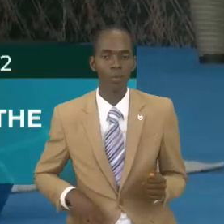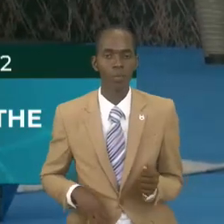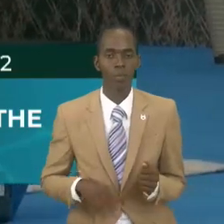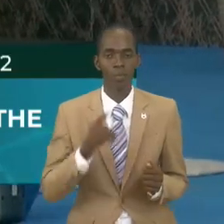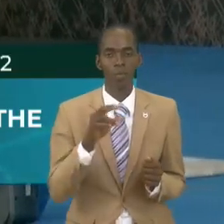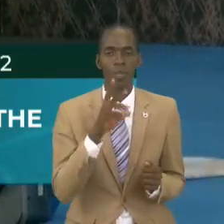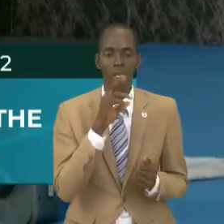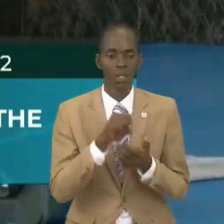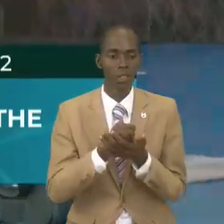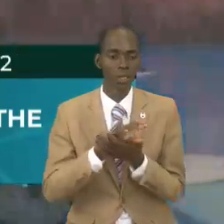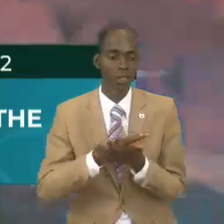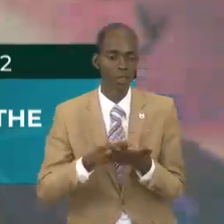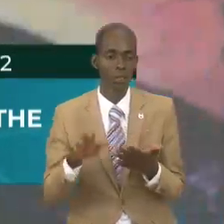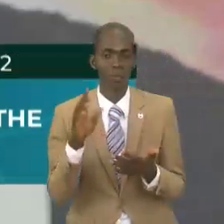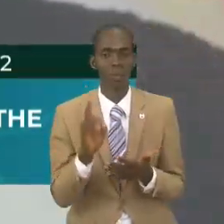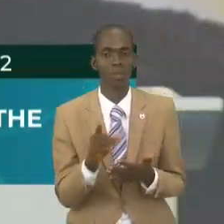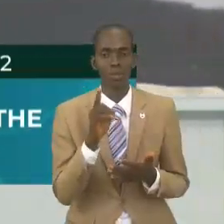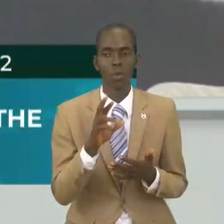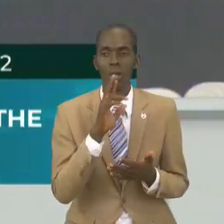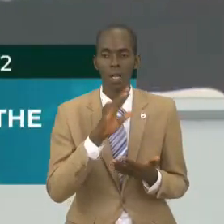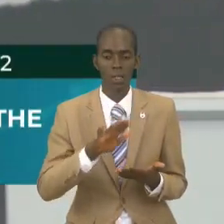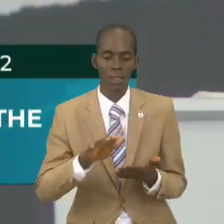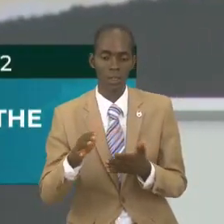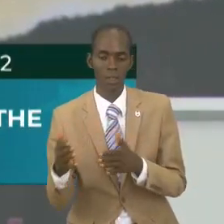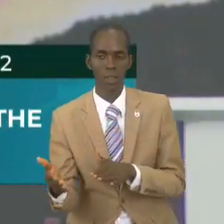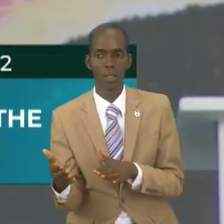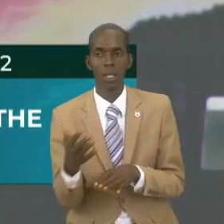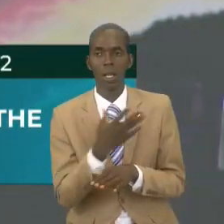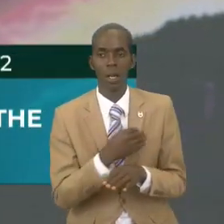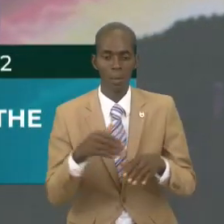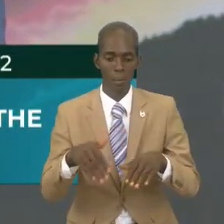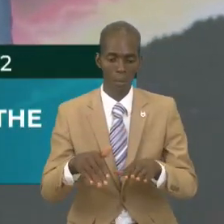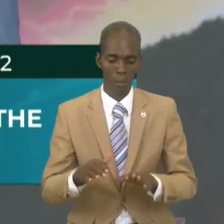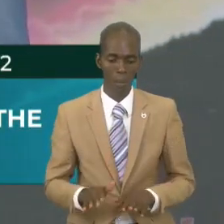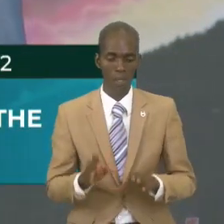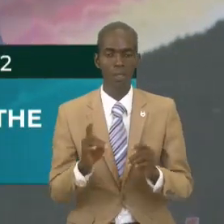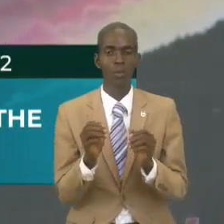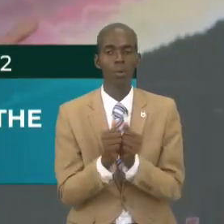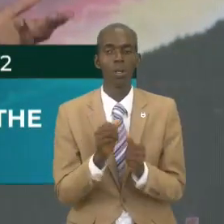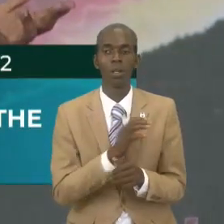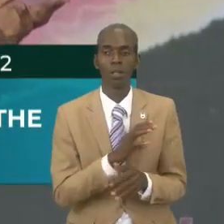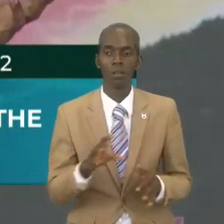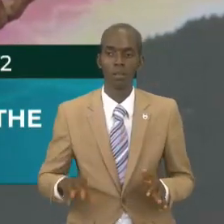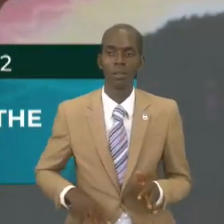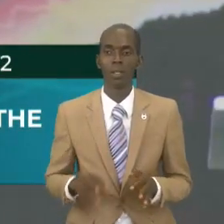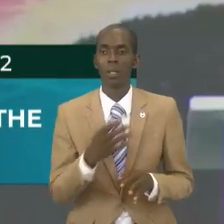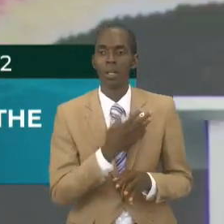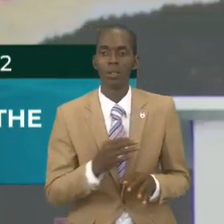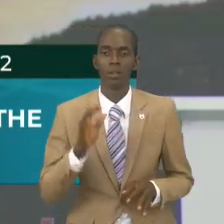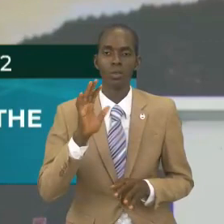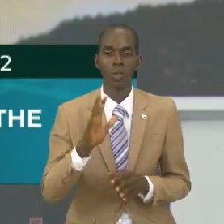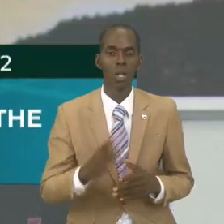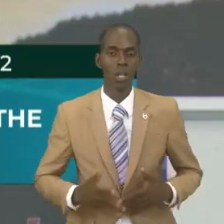sanctified, you are dead and buried with Christ, and your life